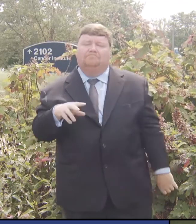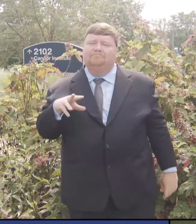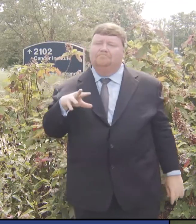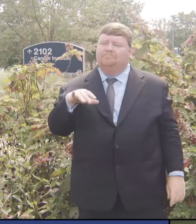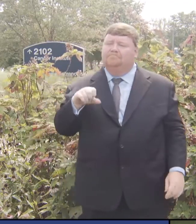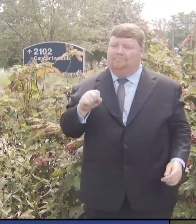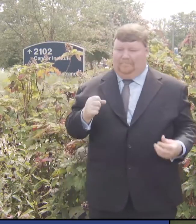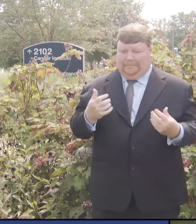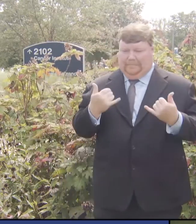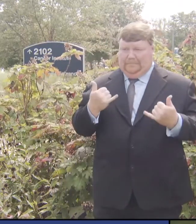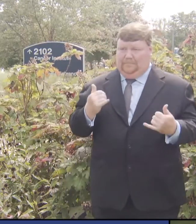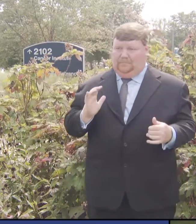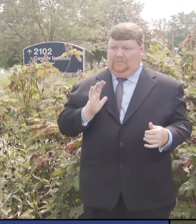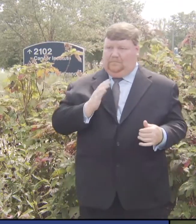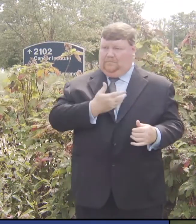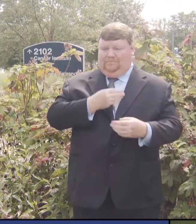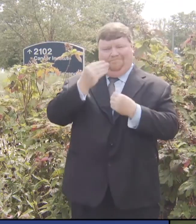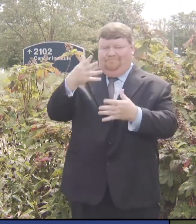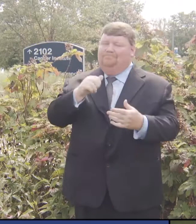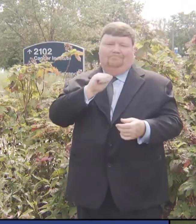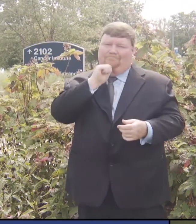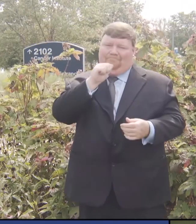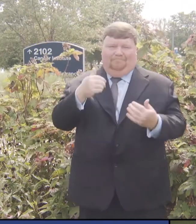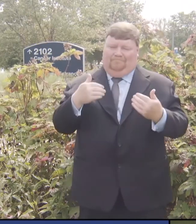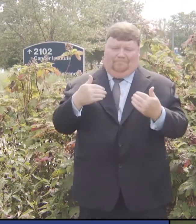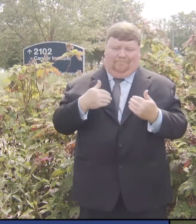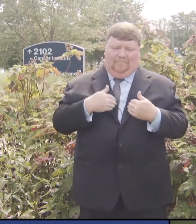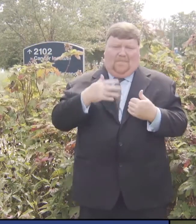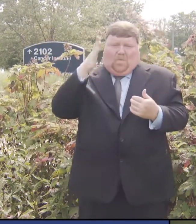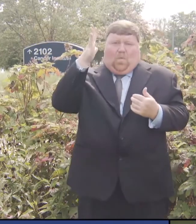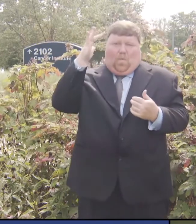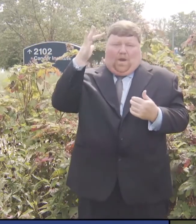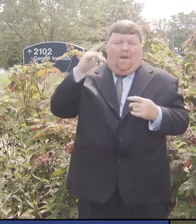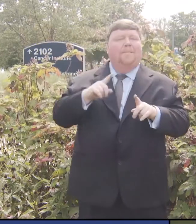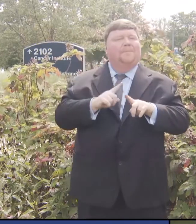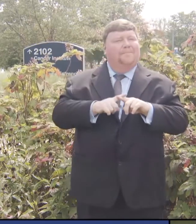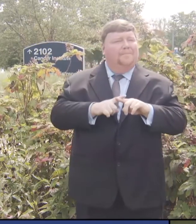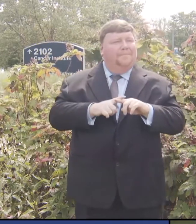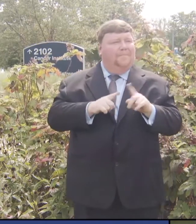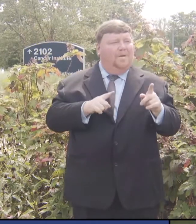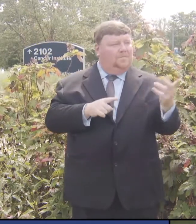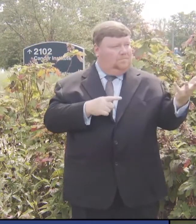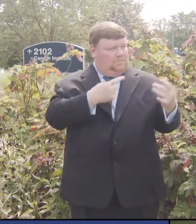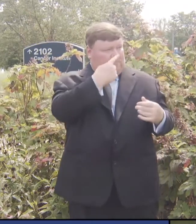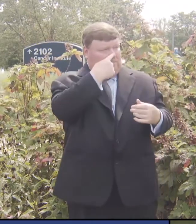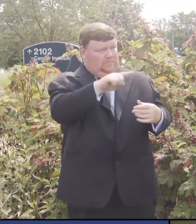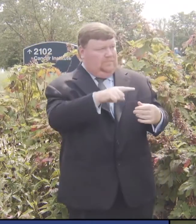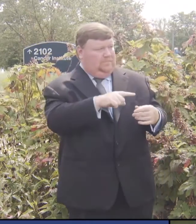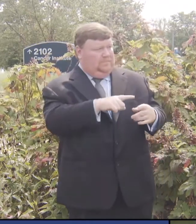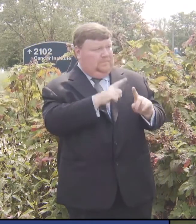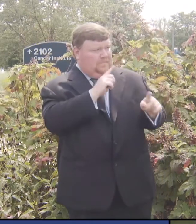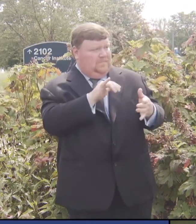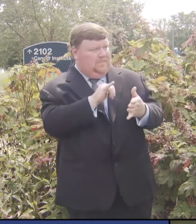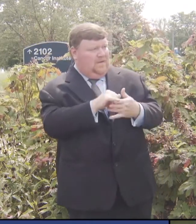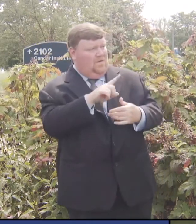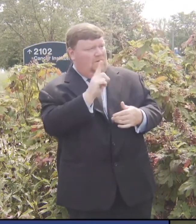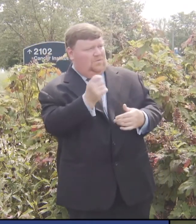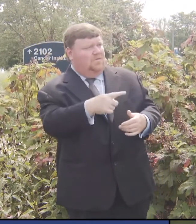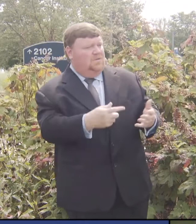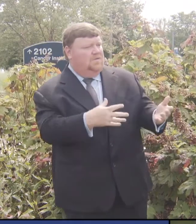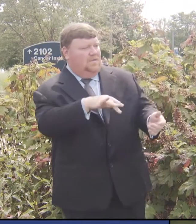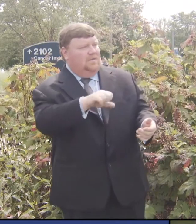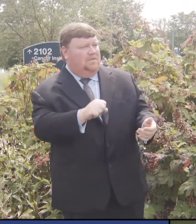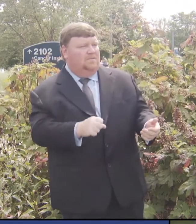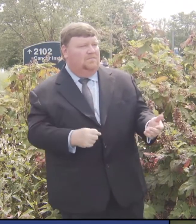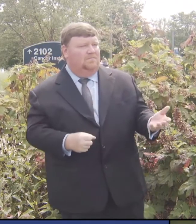At this stage, our data does not come to any conclusions about the why, but would you want to speak from a clinical perspective? Okay. Okay,